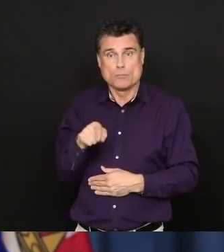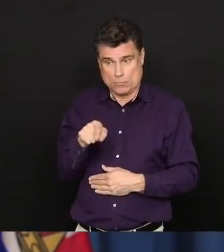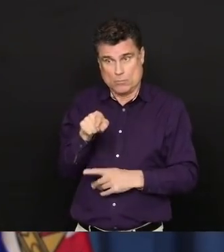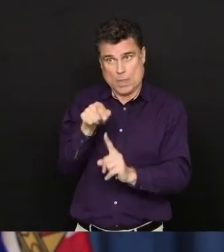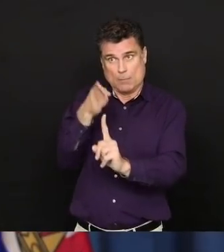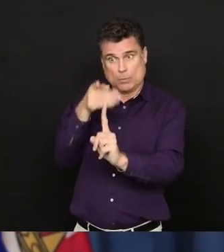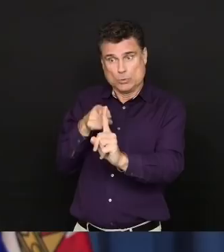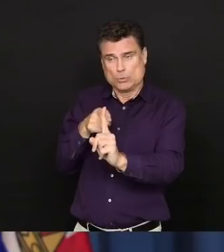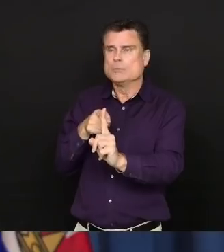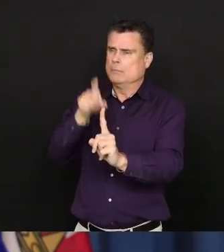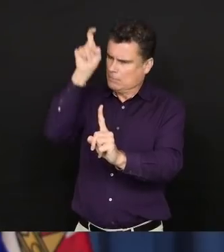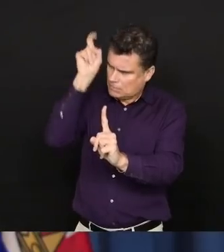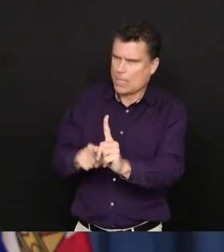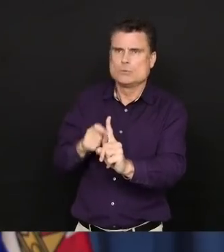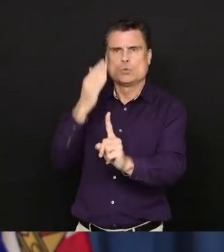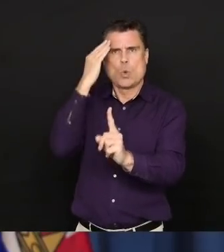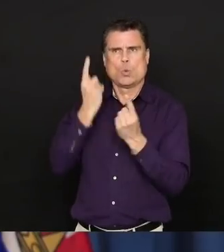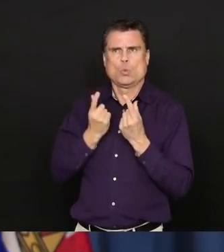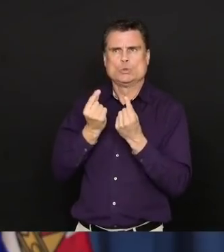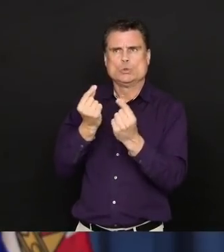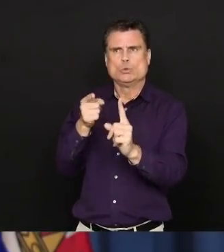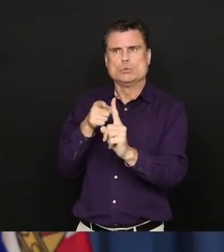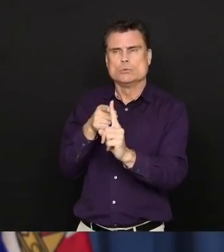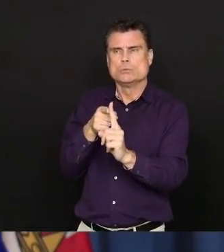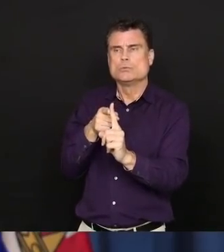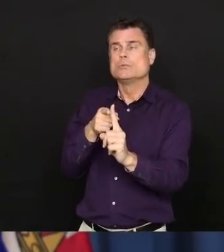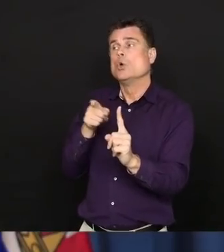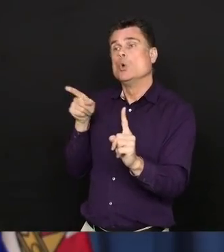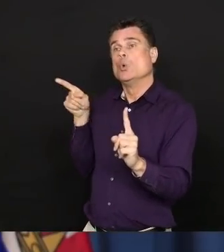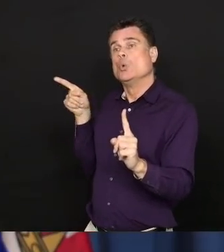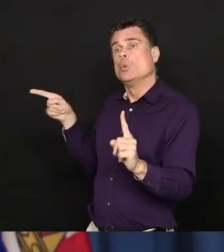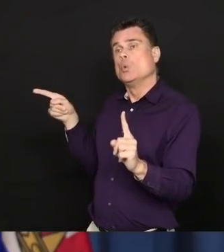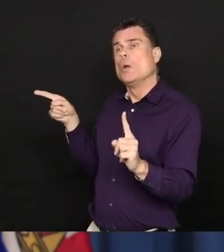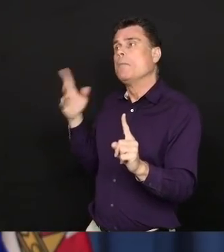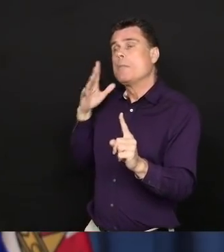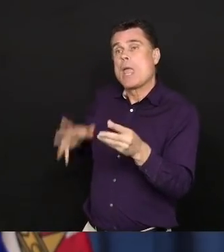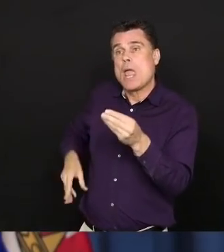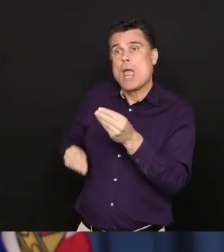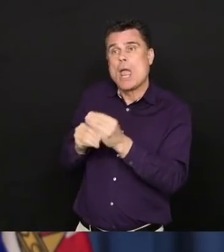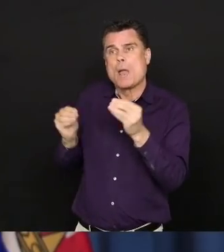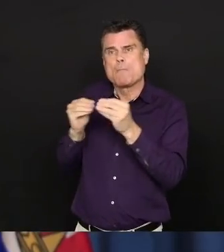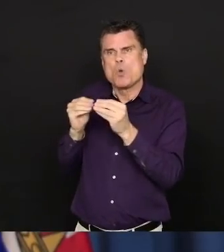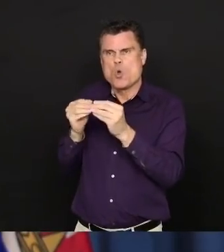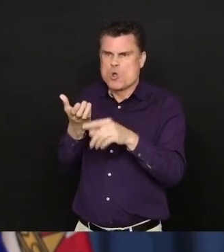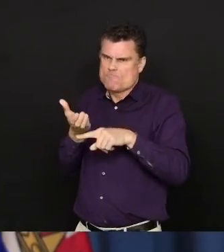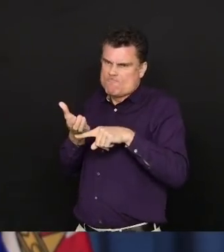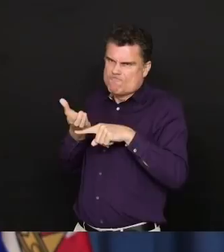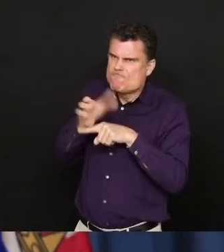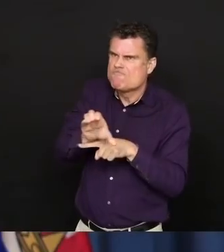see in place that aren't now? Well, clearly there needs to be a much stronger